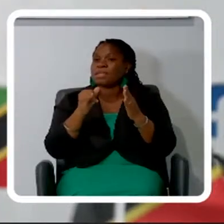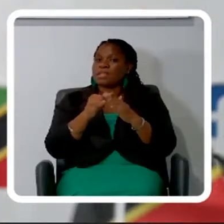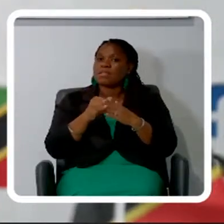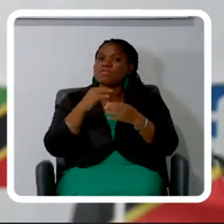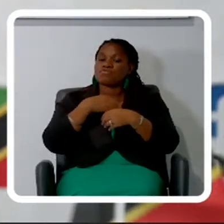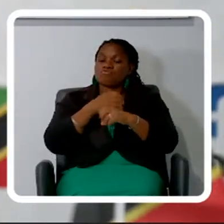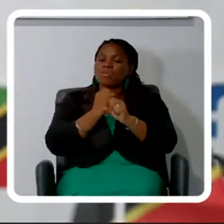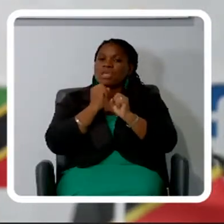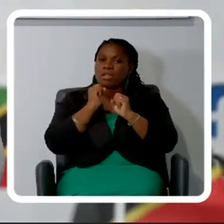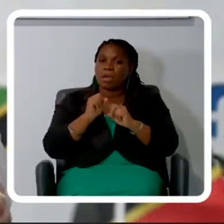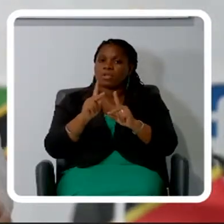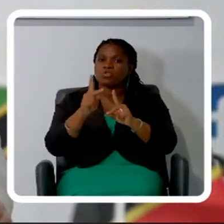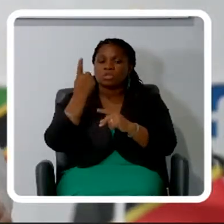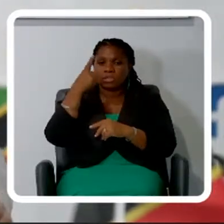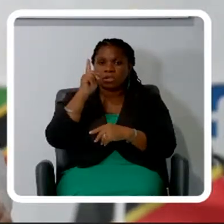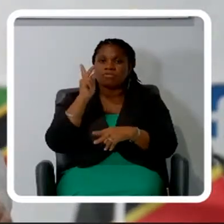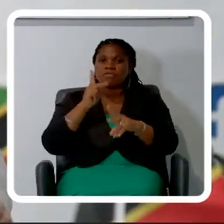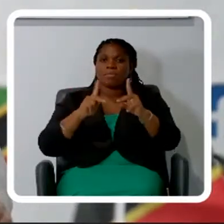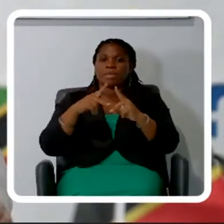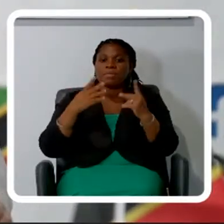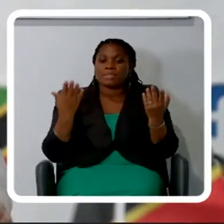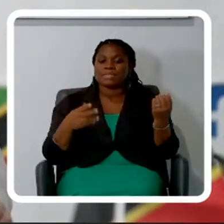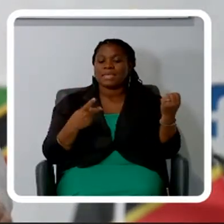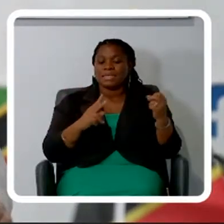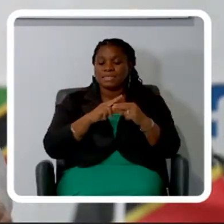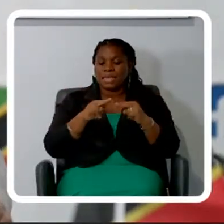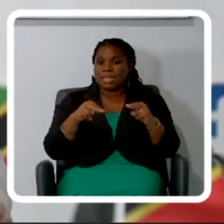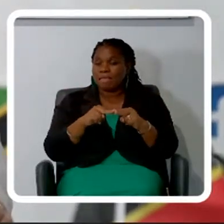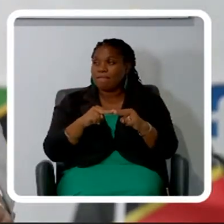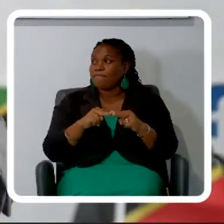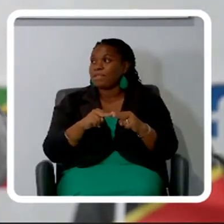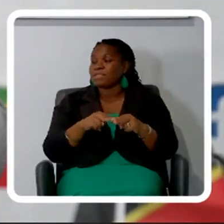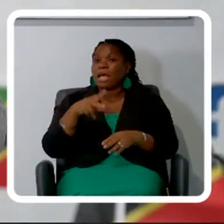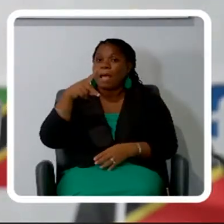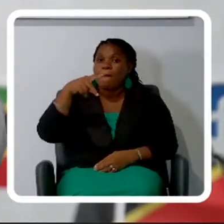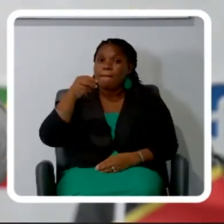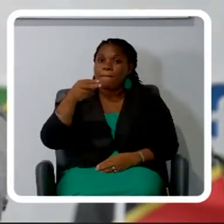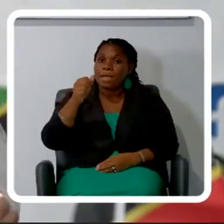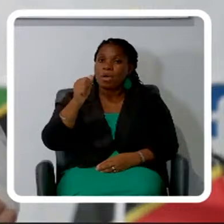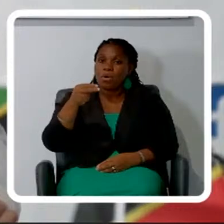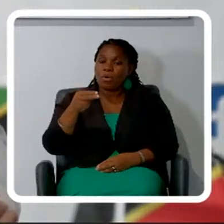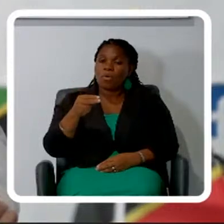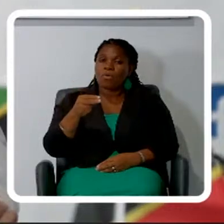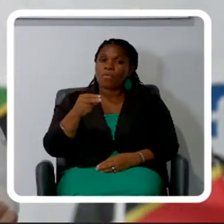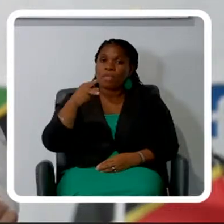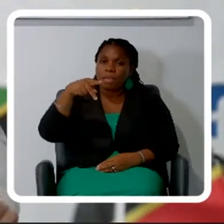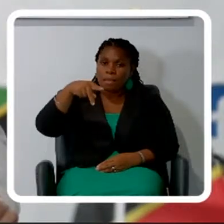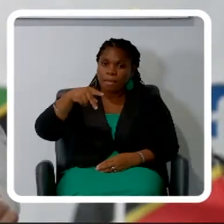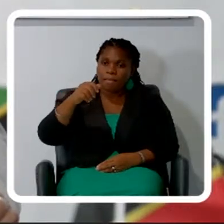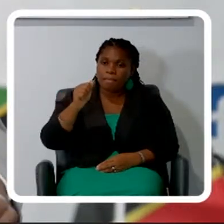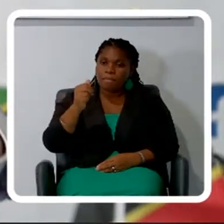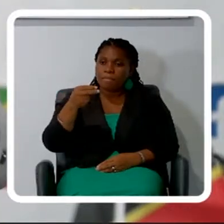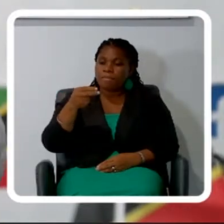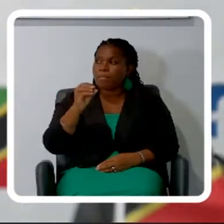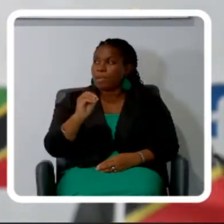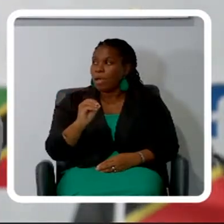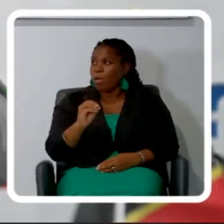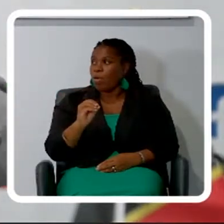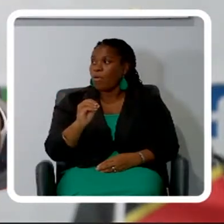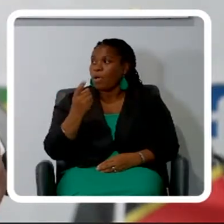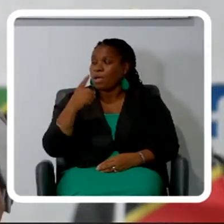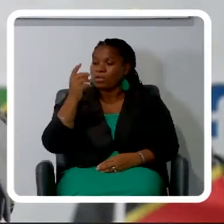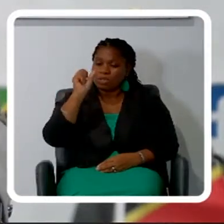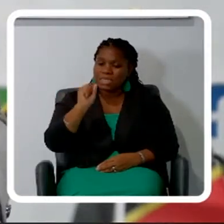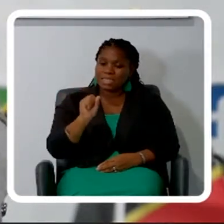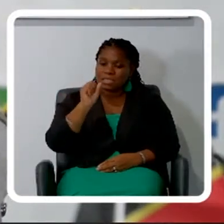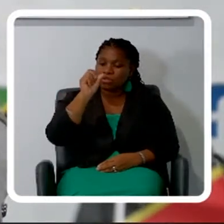create opportunities for our people here in St. Kitts and Nevis, PAHO, and then traveling to Southern University. What I want to say to